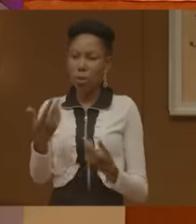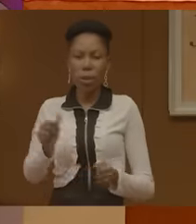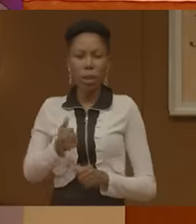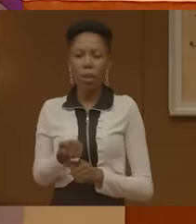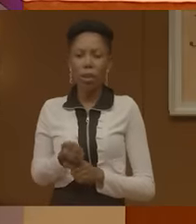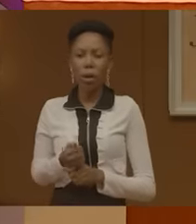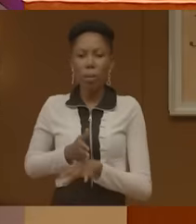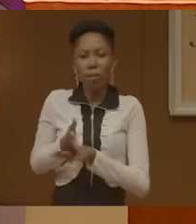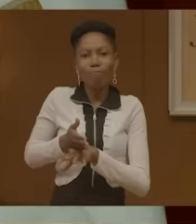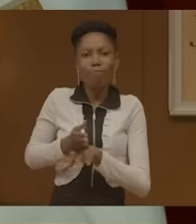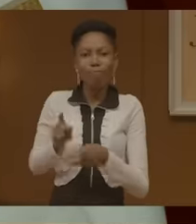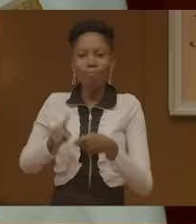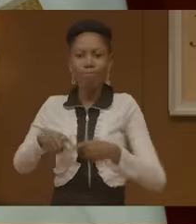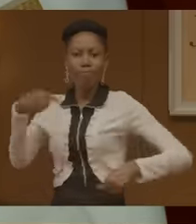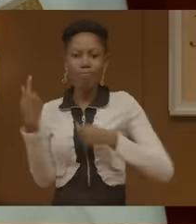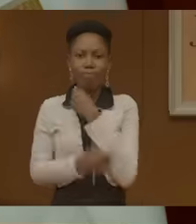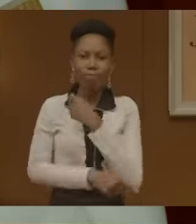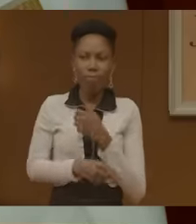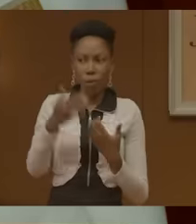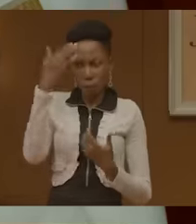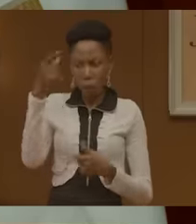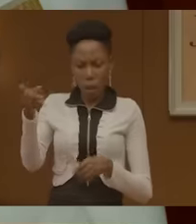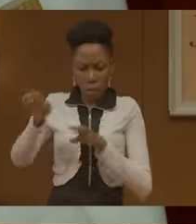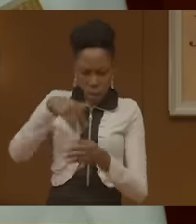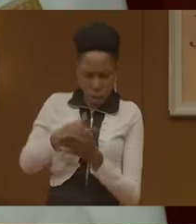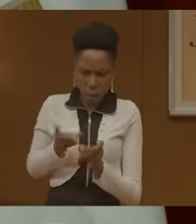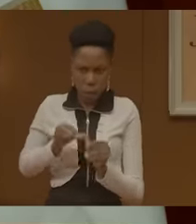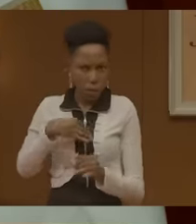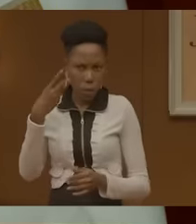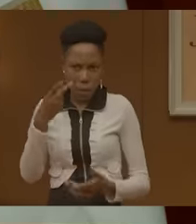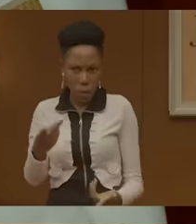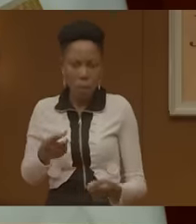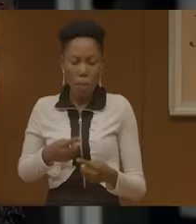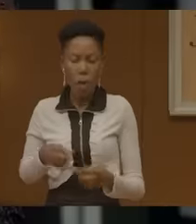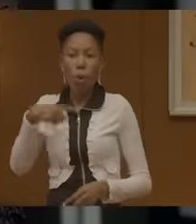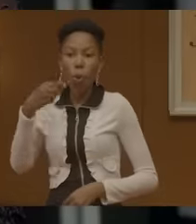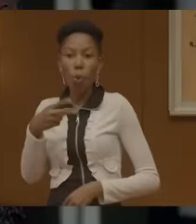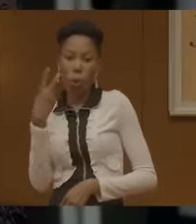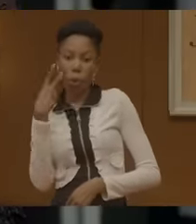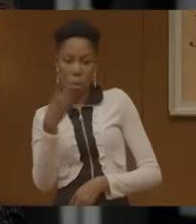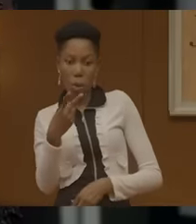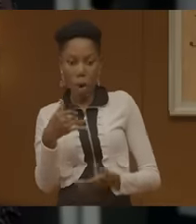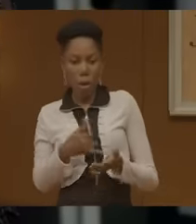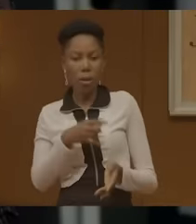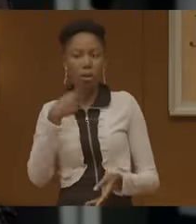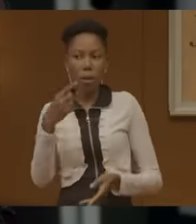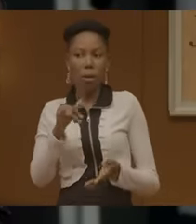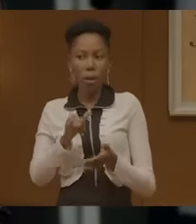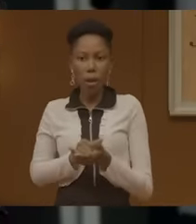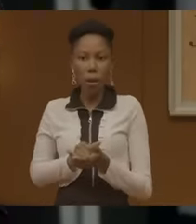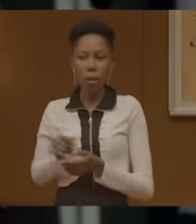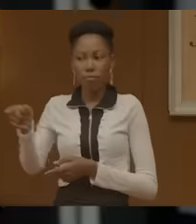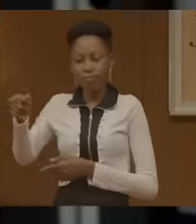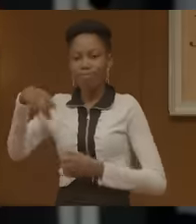the stick because by the time I got home back, I couldn't see any stick. But the eyewitness told me that he beat him very well before the boy